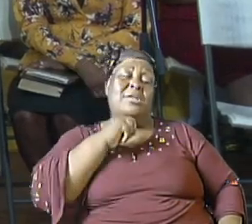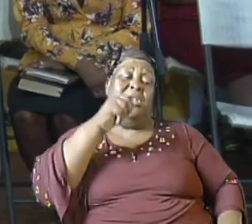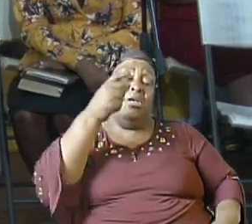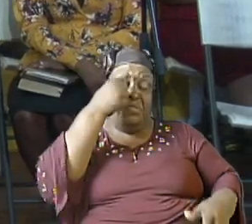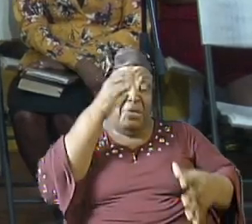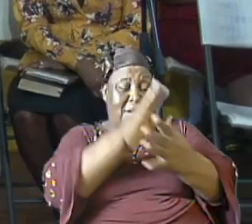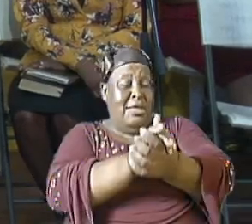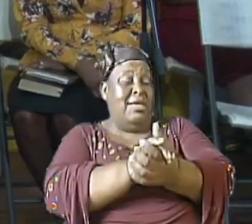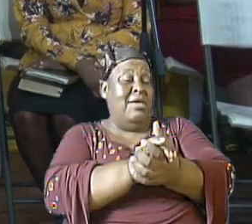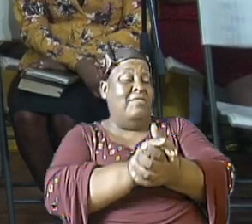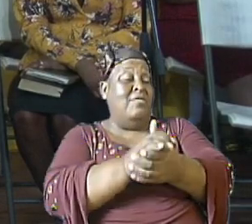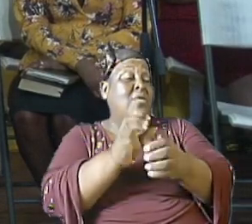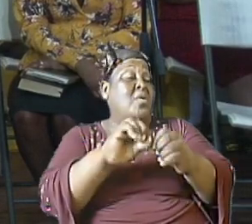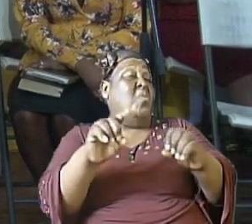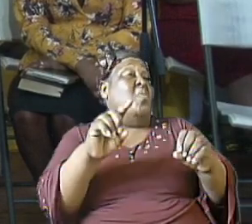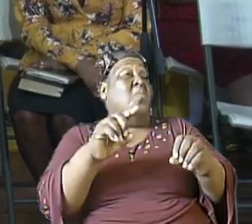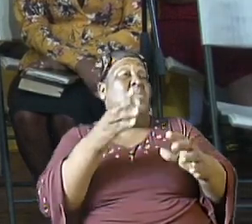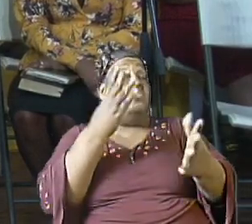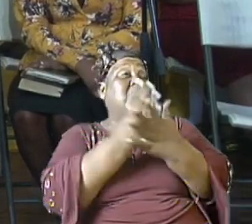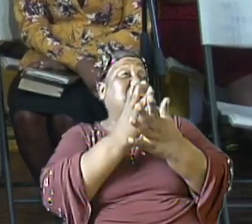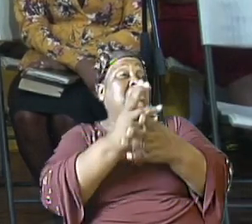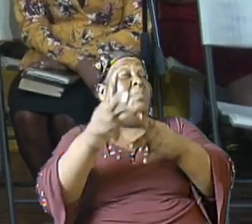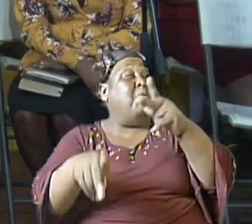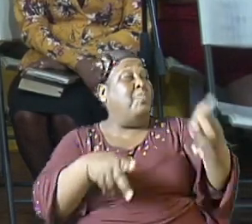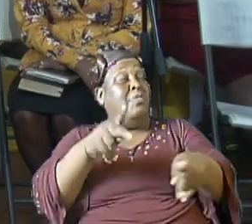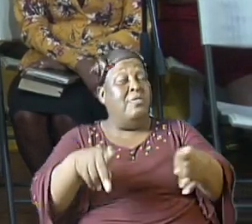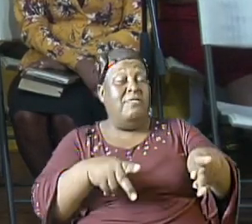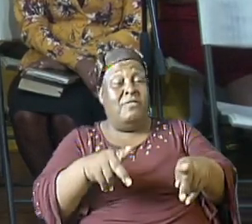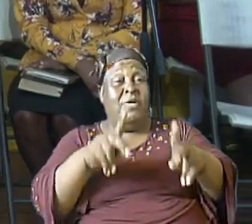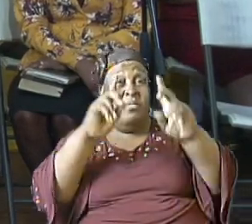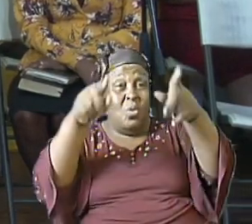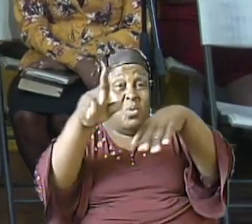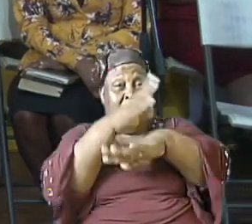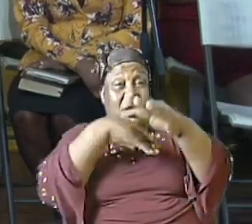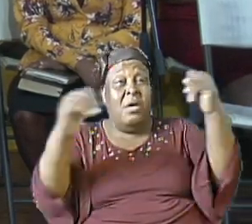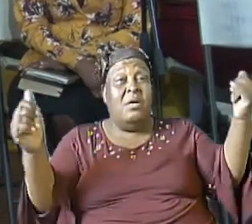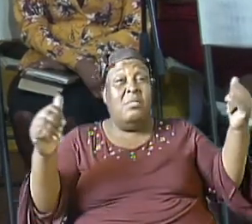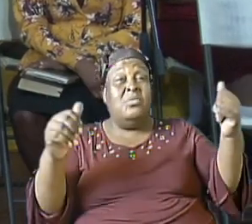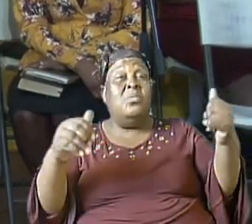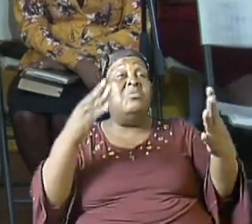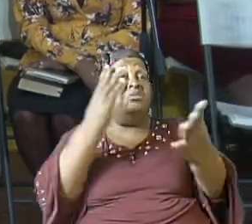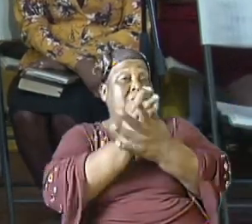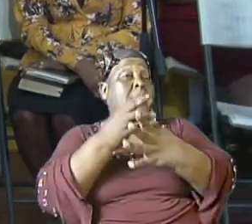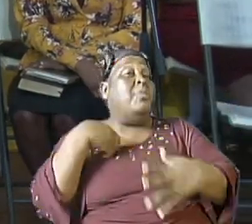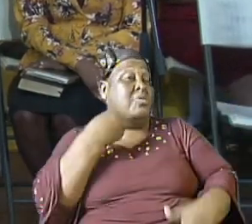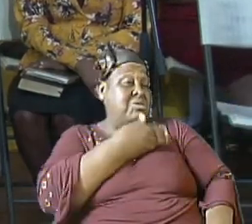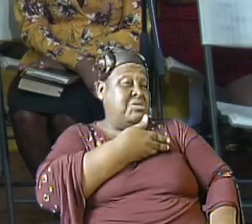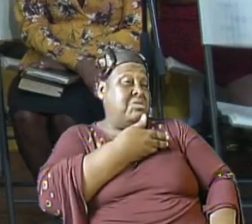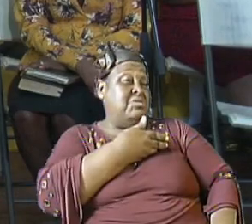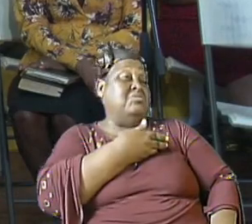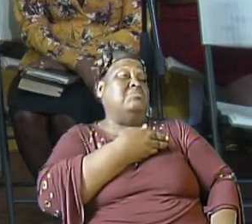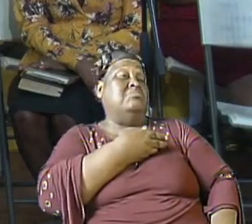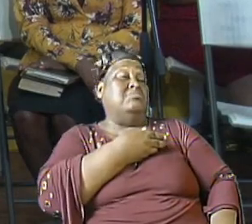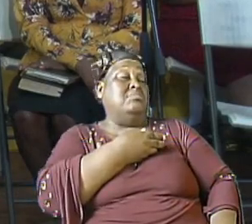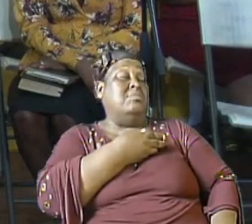unbeliefs will not stop people from going to Zion, but it will stop us.